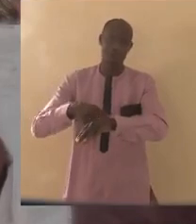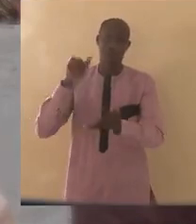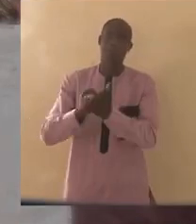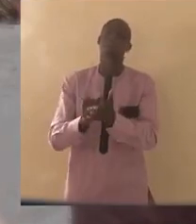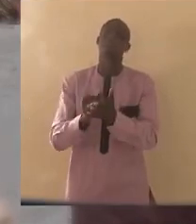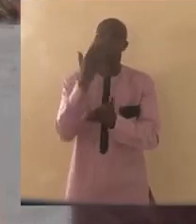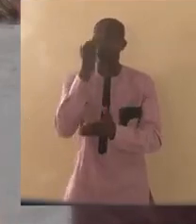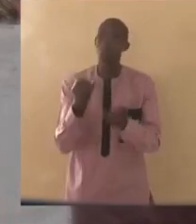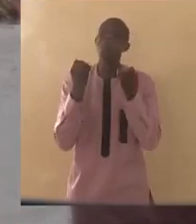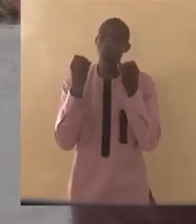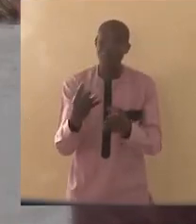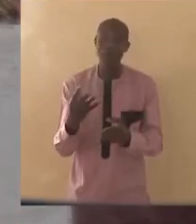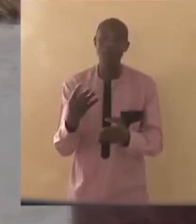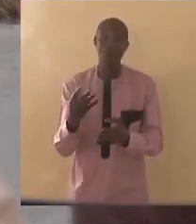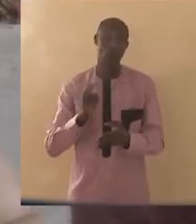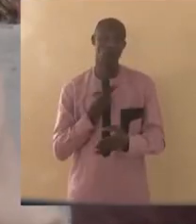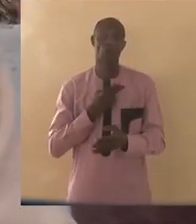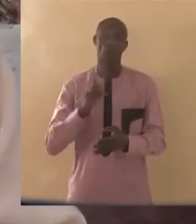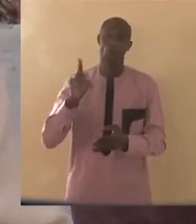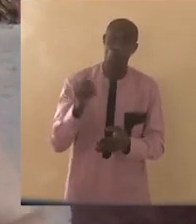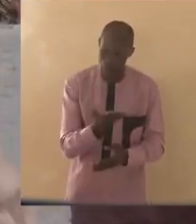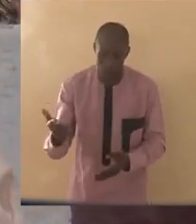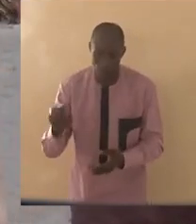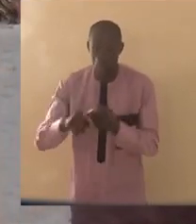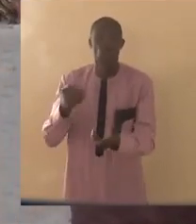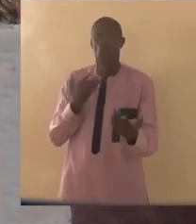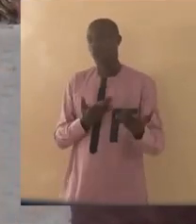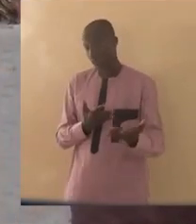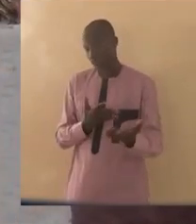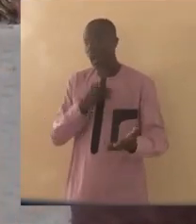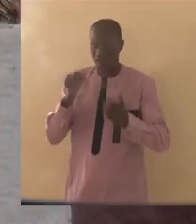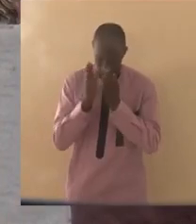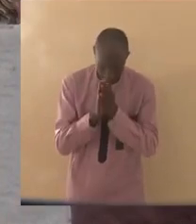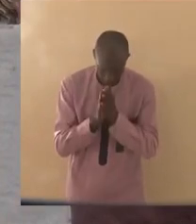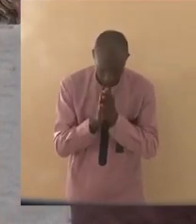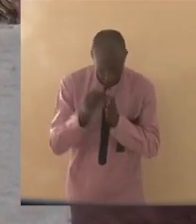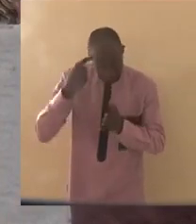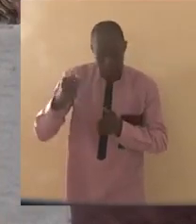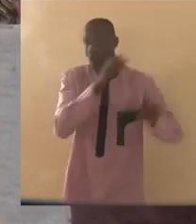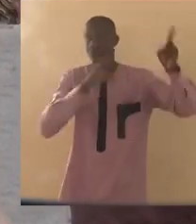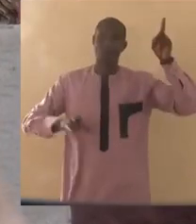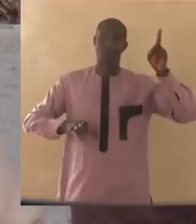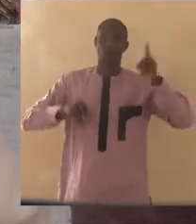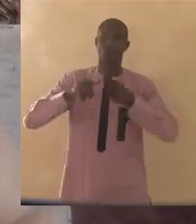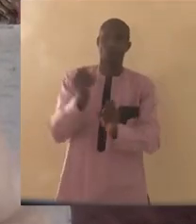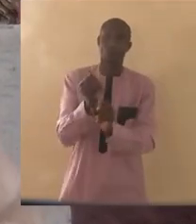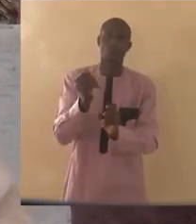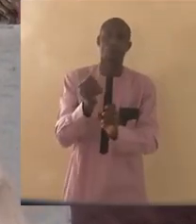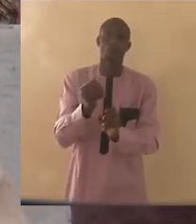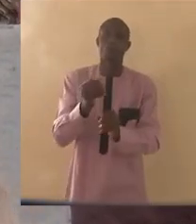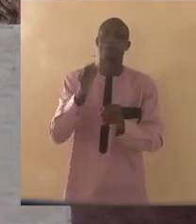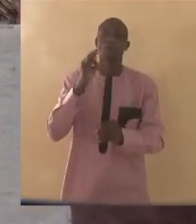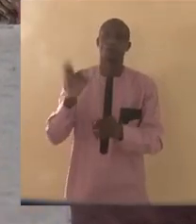are constantly doing things. Now, to wait and to pray for Christ to make